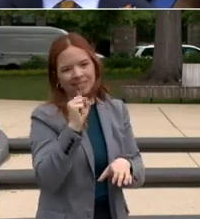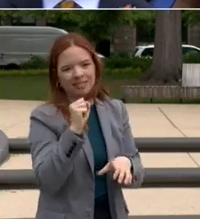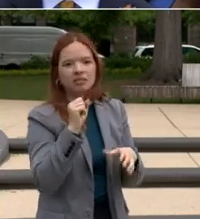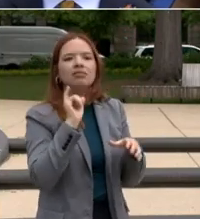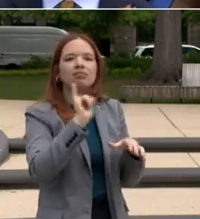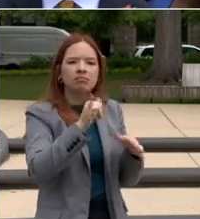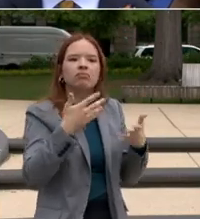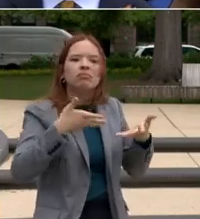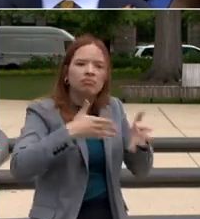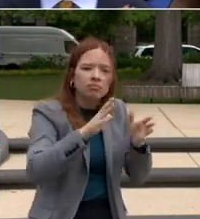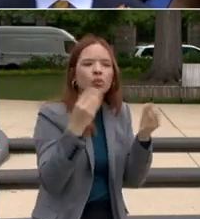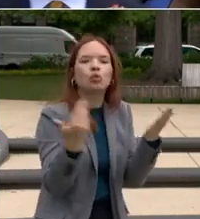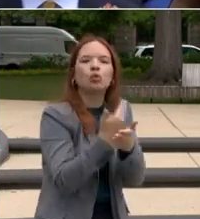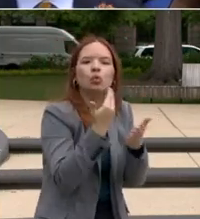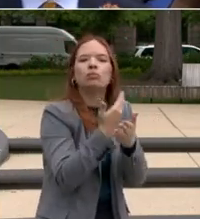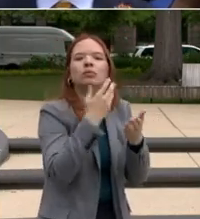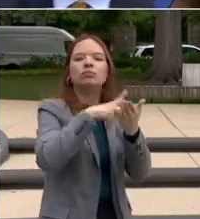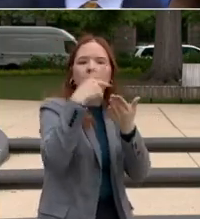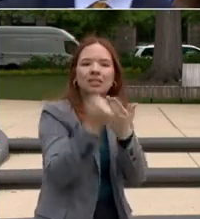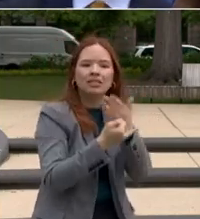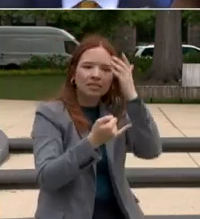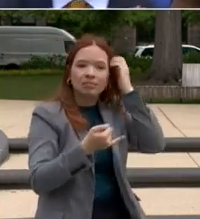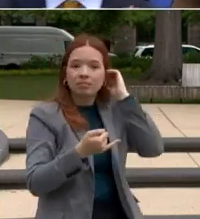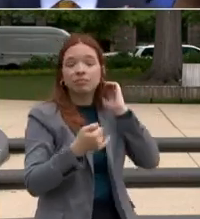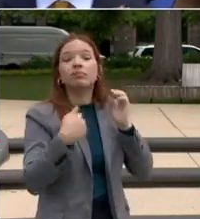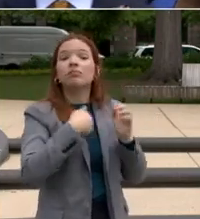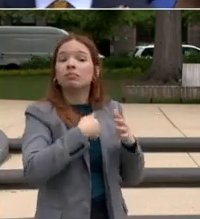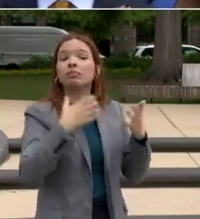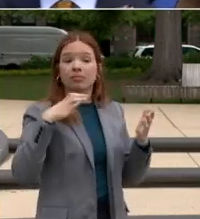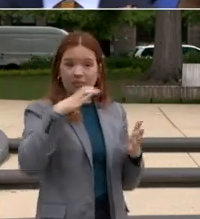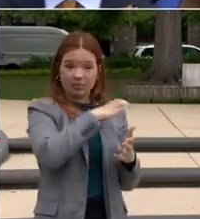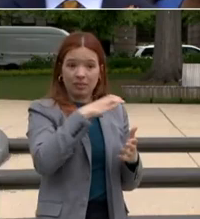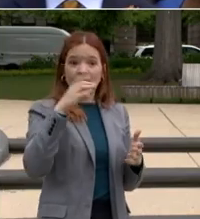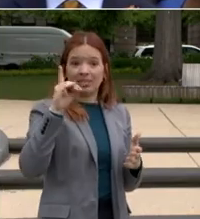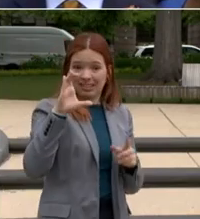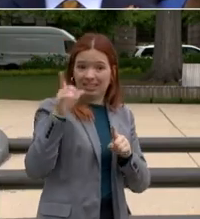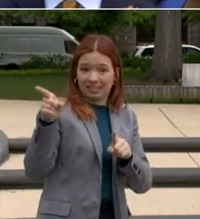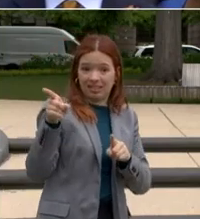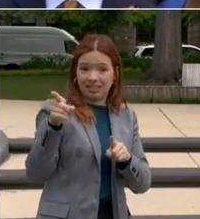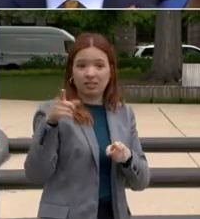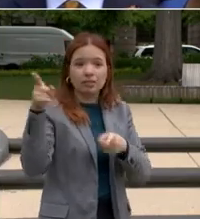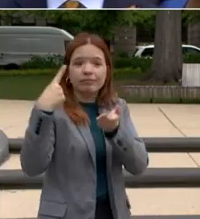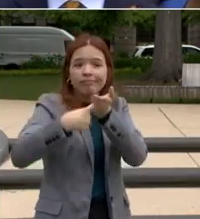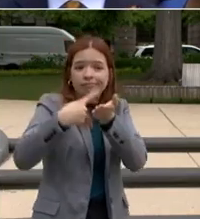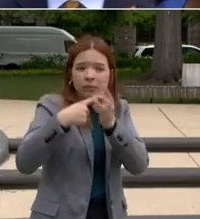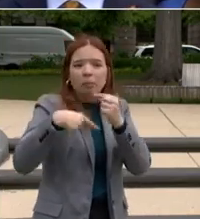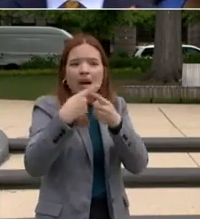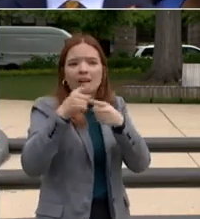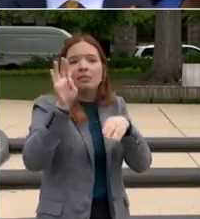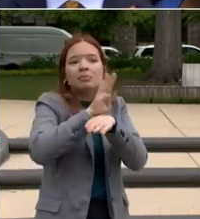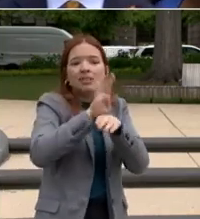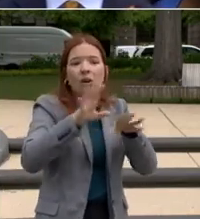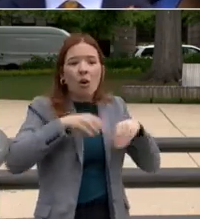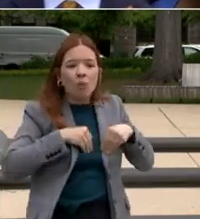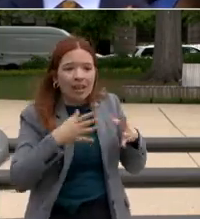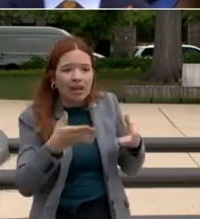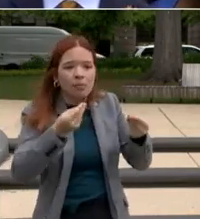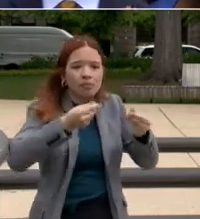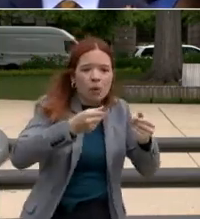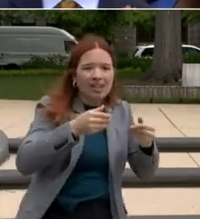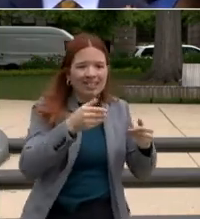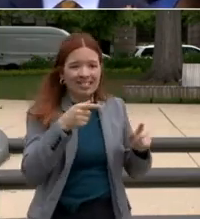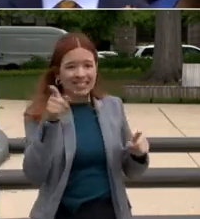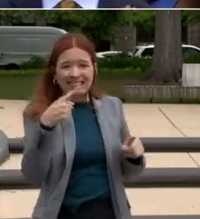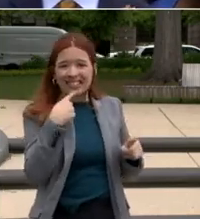So what the chairman also said is that he was talking to business owners and property owners. They didn't say that they wanted the